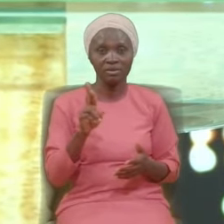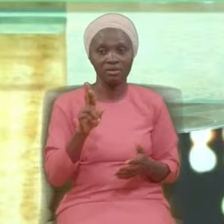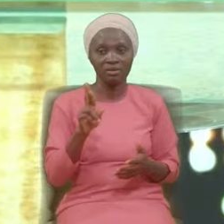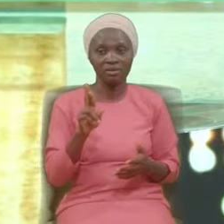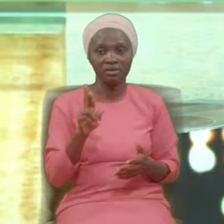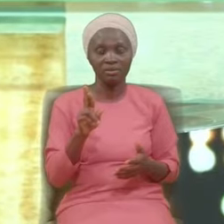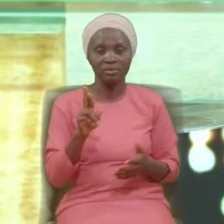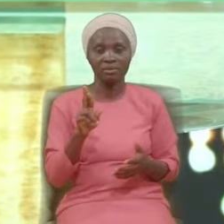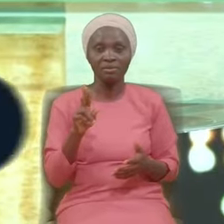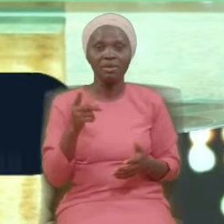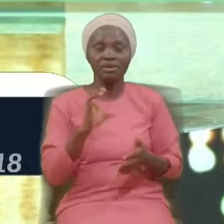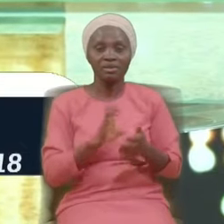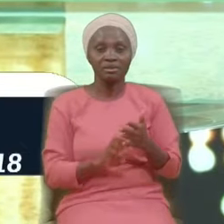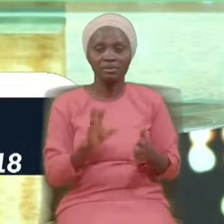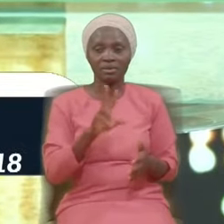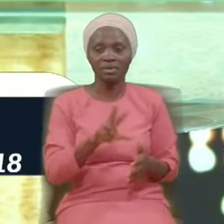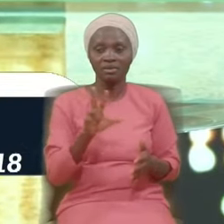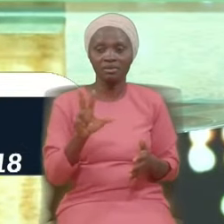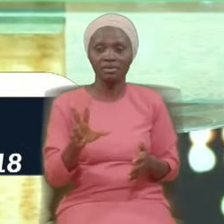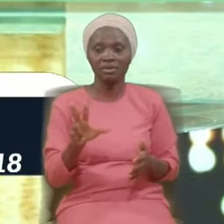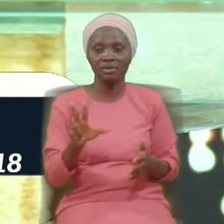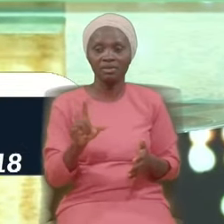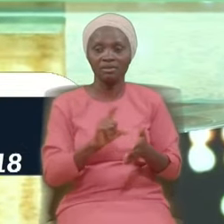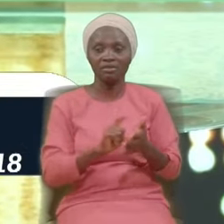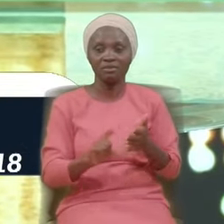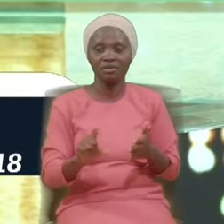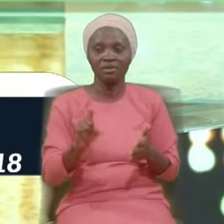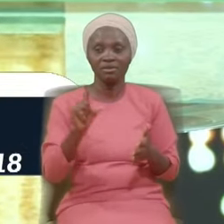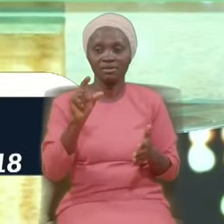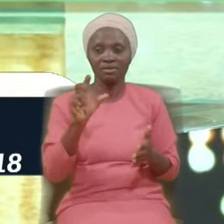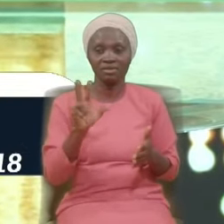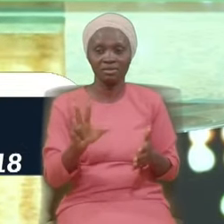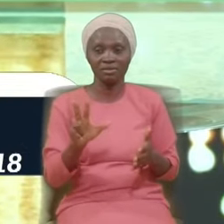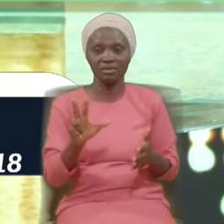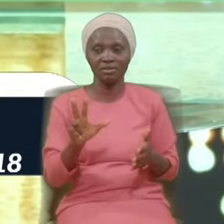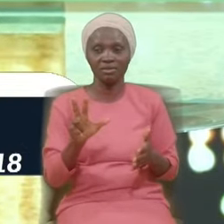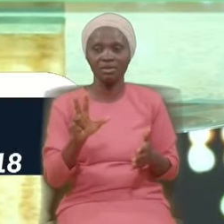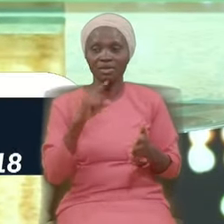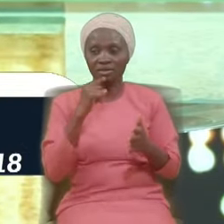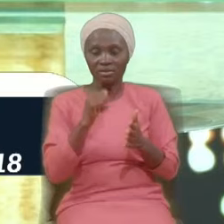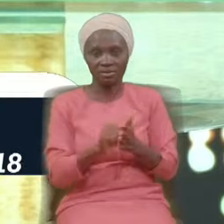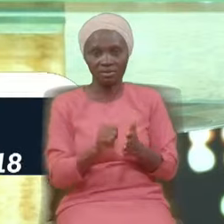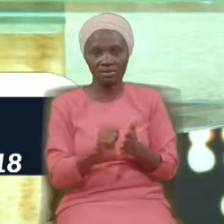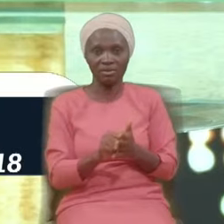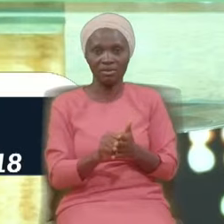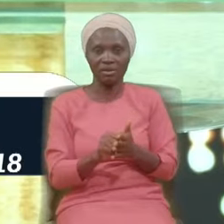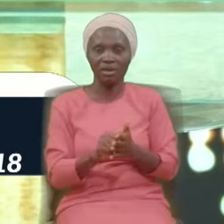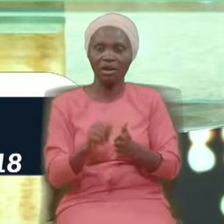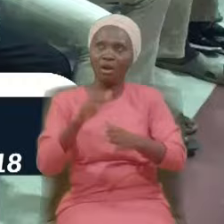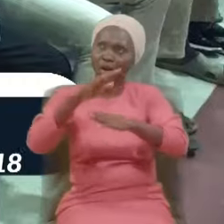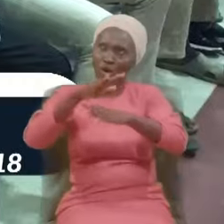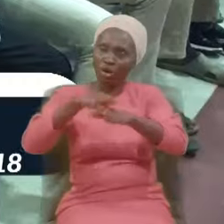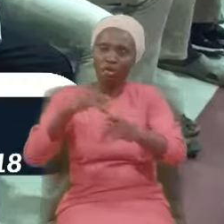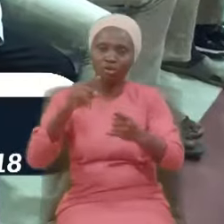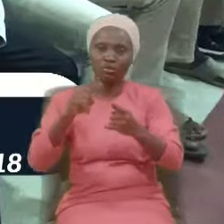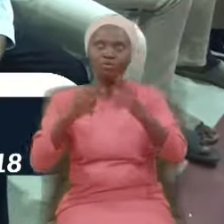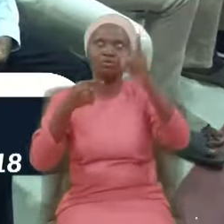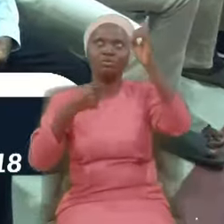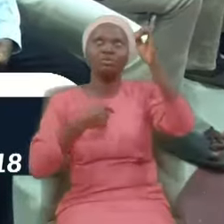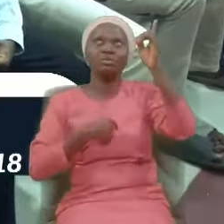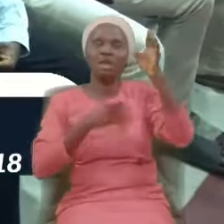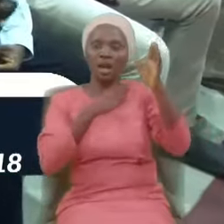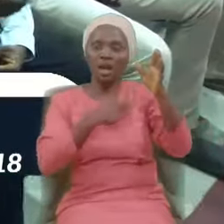verse 3. Call unto me, and I will answer thee. Any answer tonight?